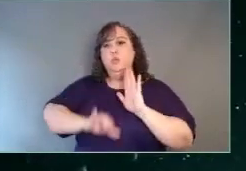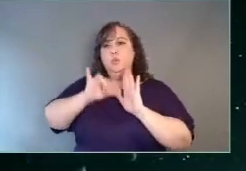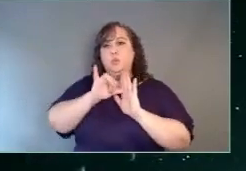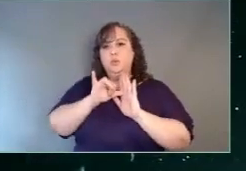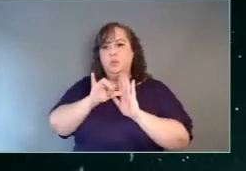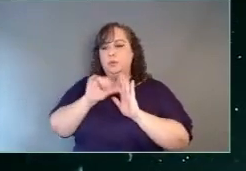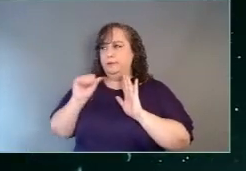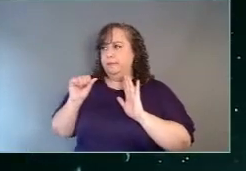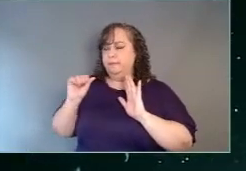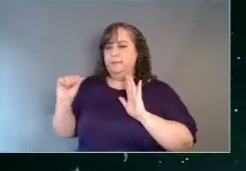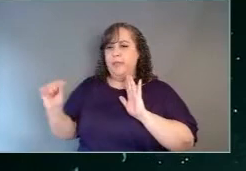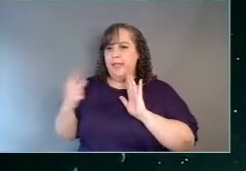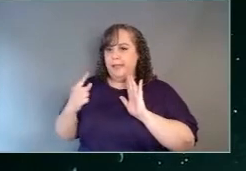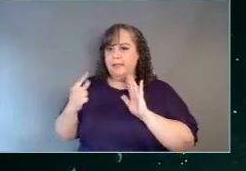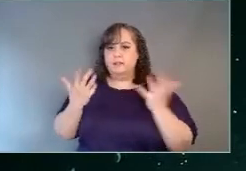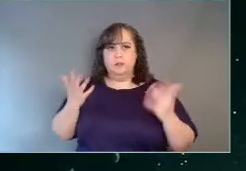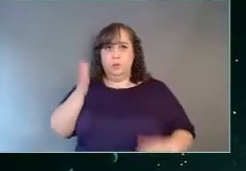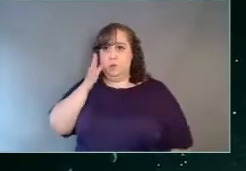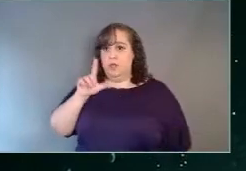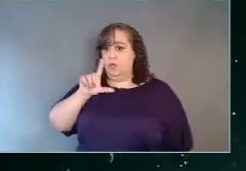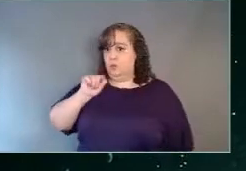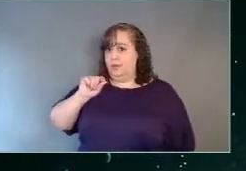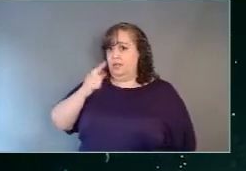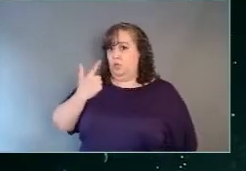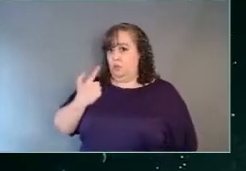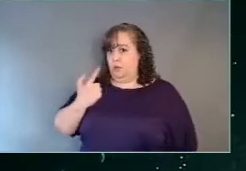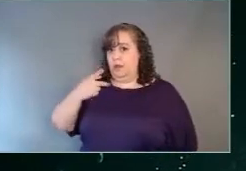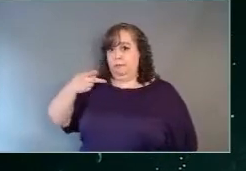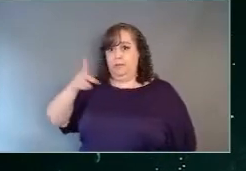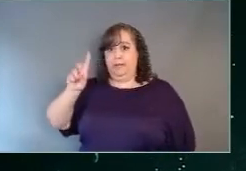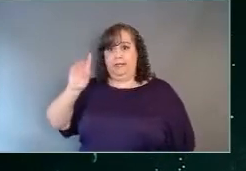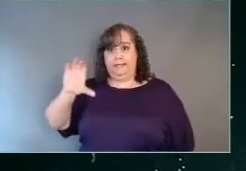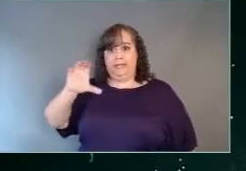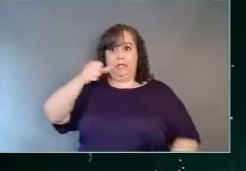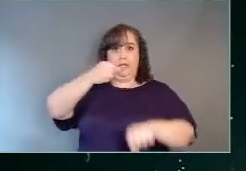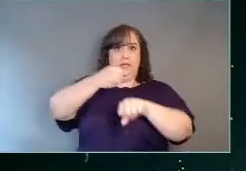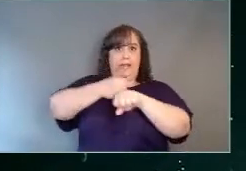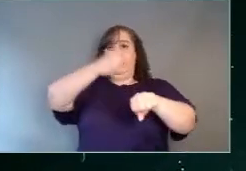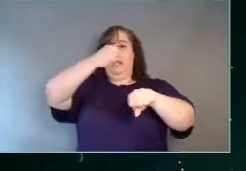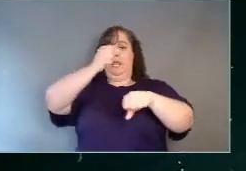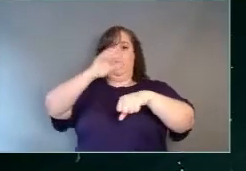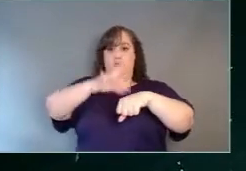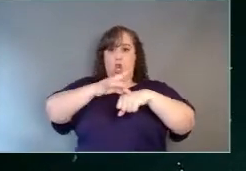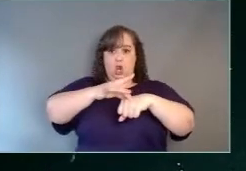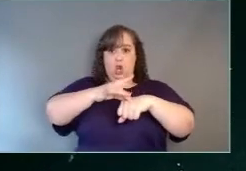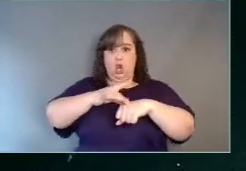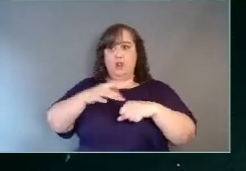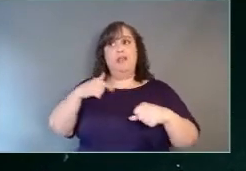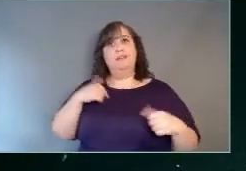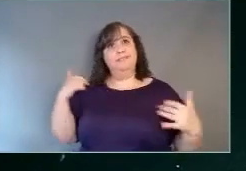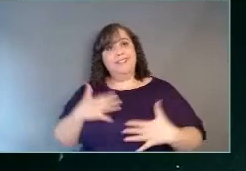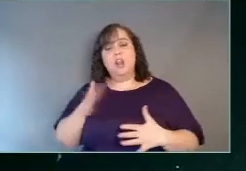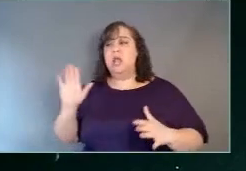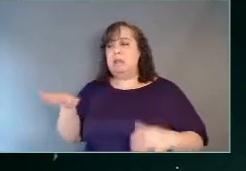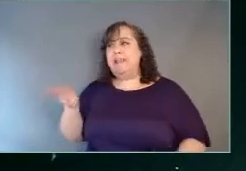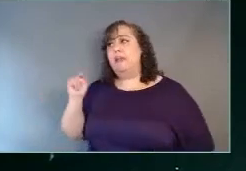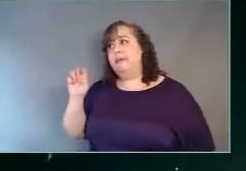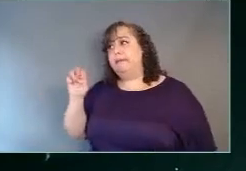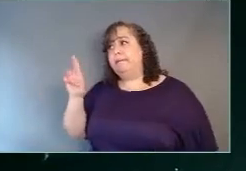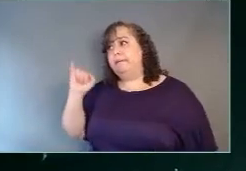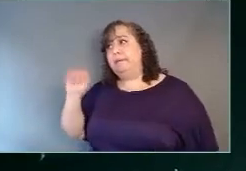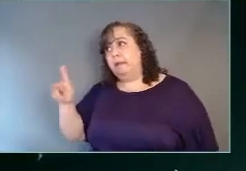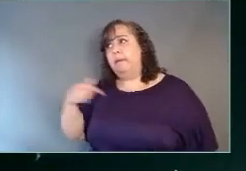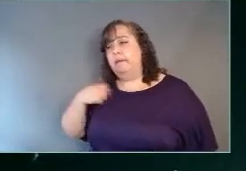hit Earth? I'm scared. Tarek, I understand that this is not a real asteroid, but was this name of